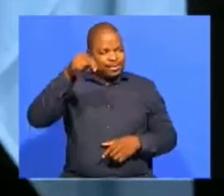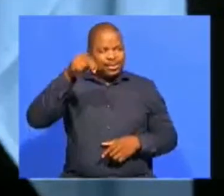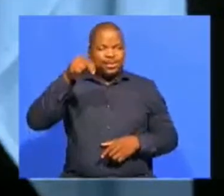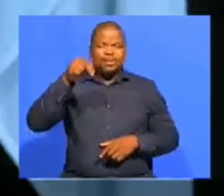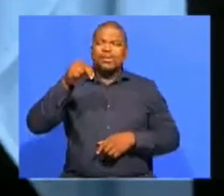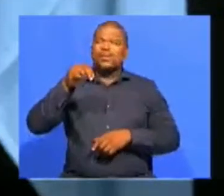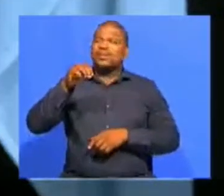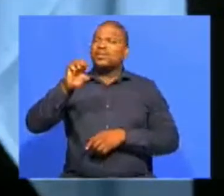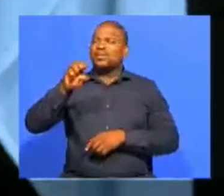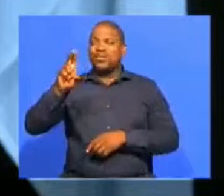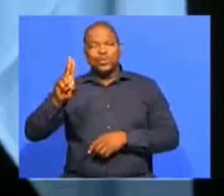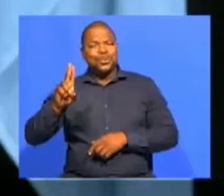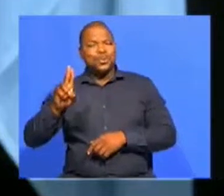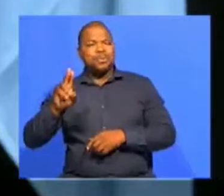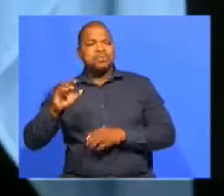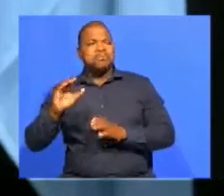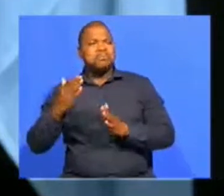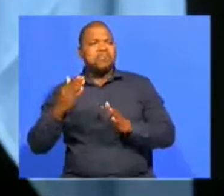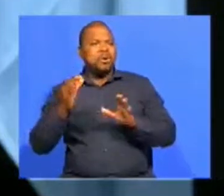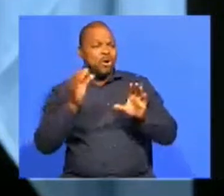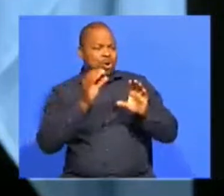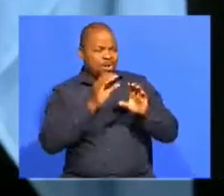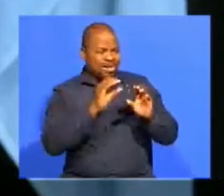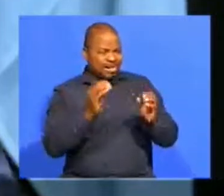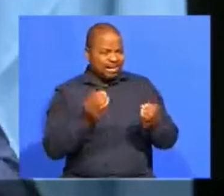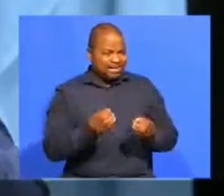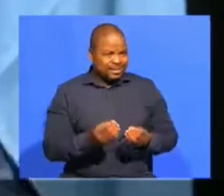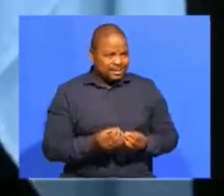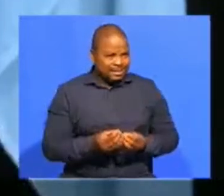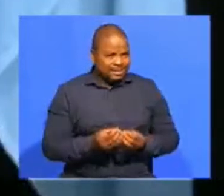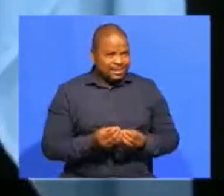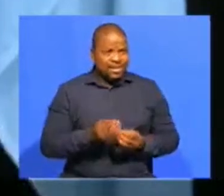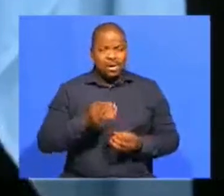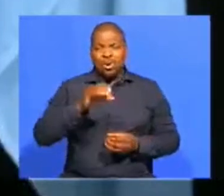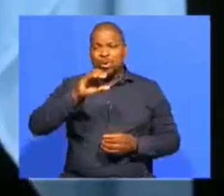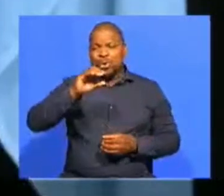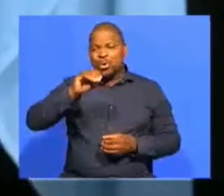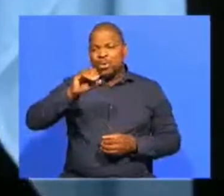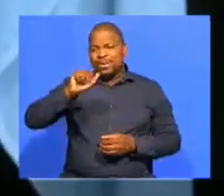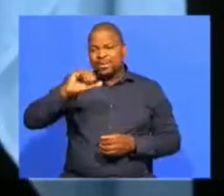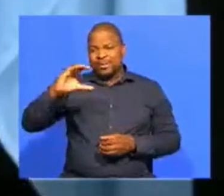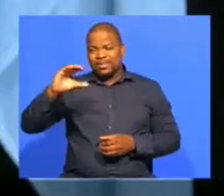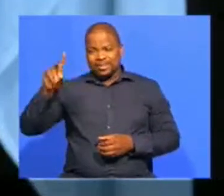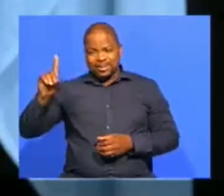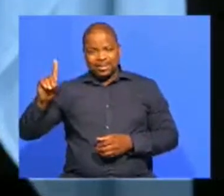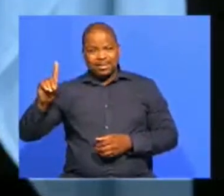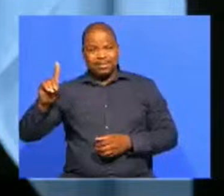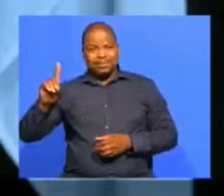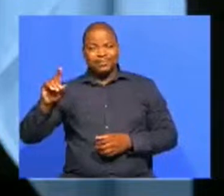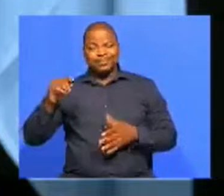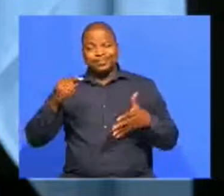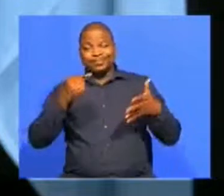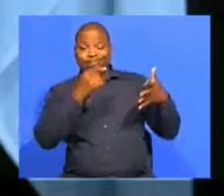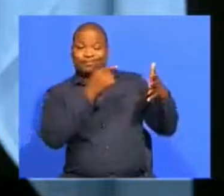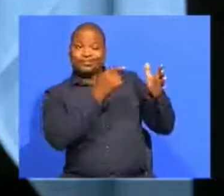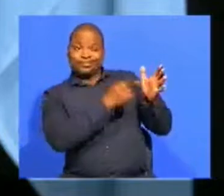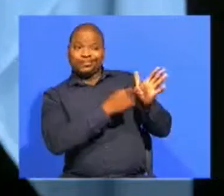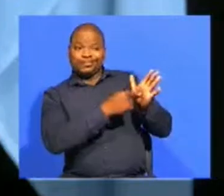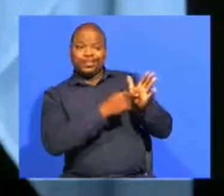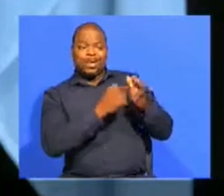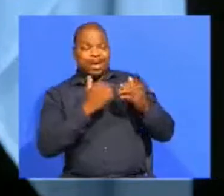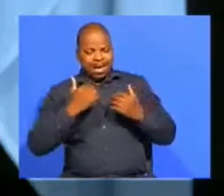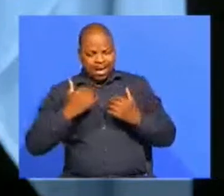Union, and the bloc called the organization, the OECD. And they're the ones that